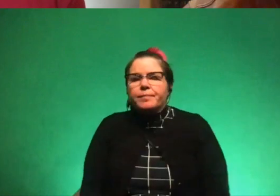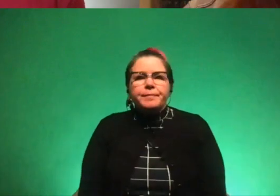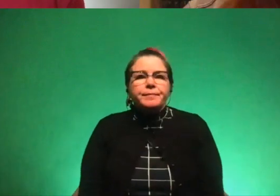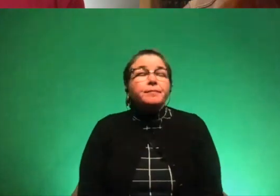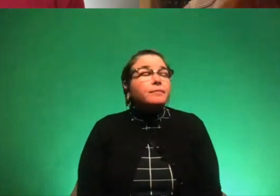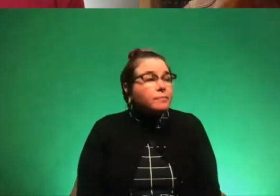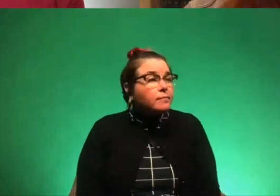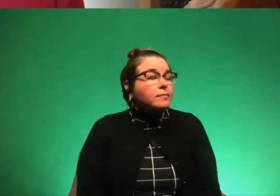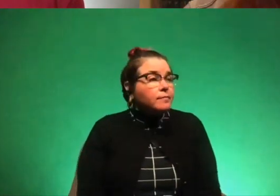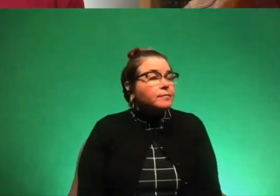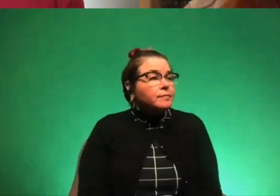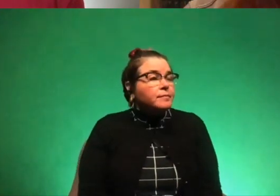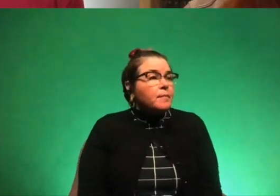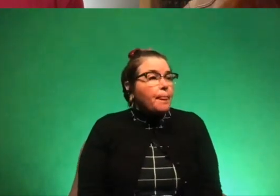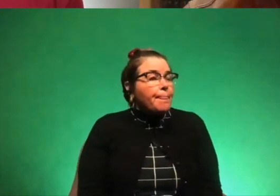Yeah, so